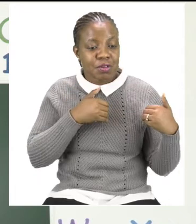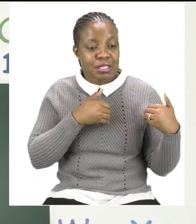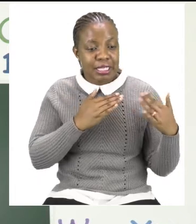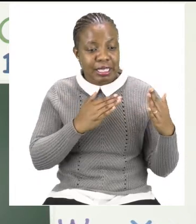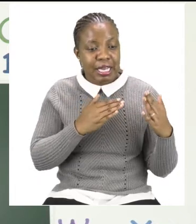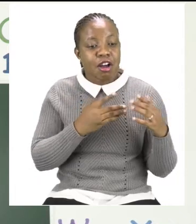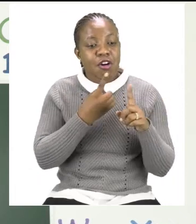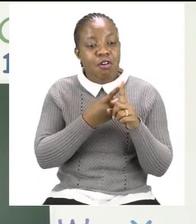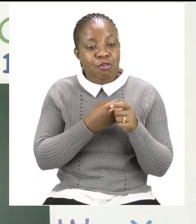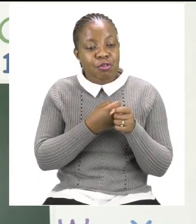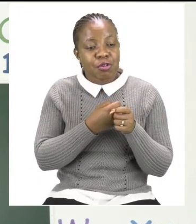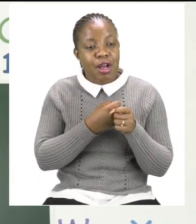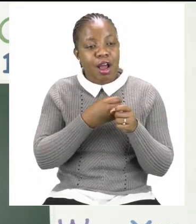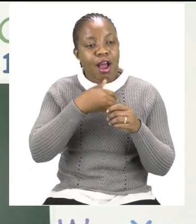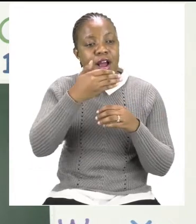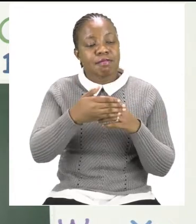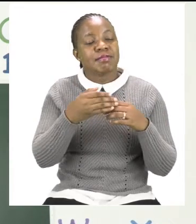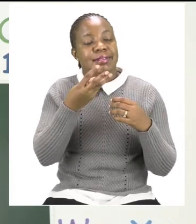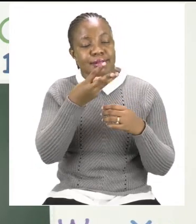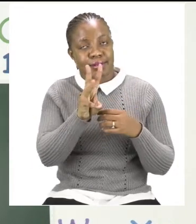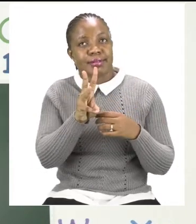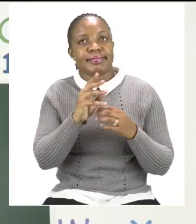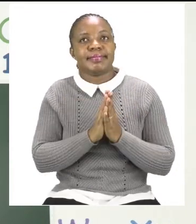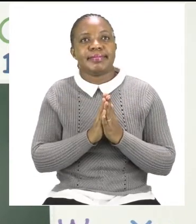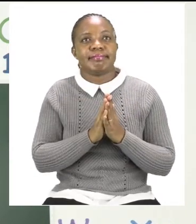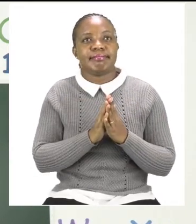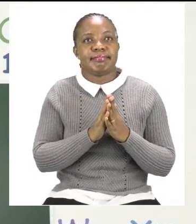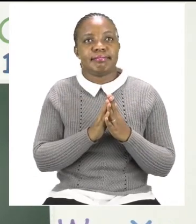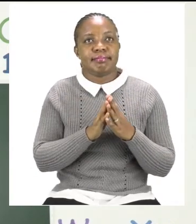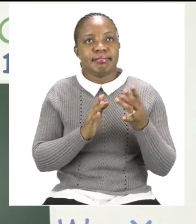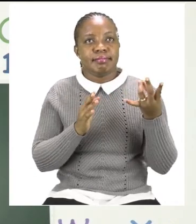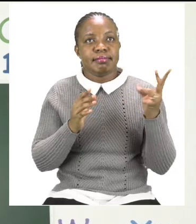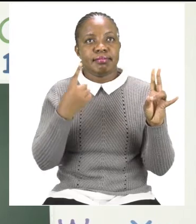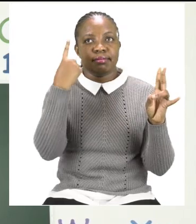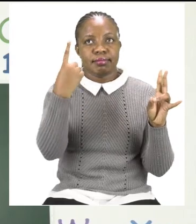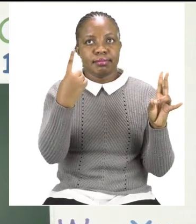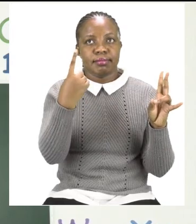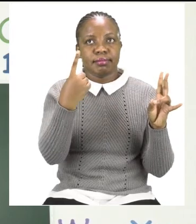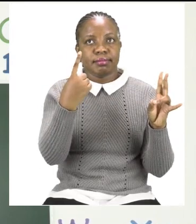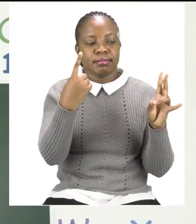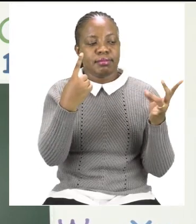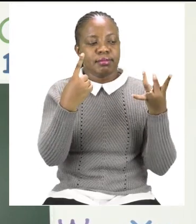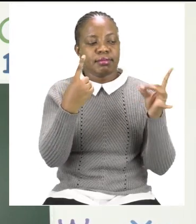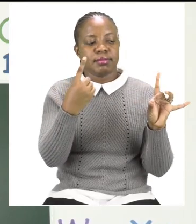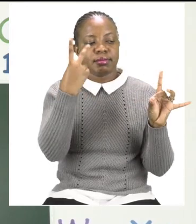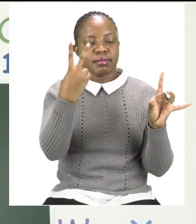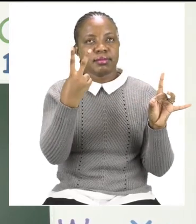6, going to 10. Let's count. 1,